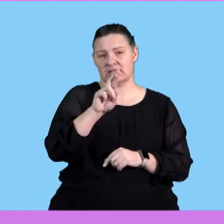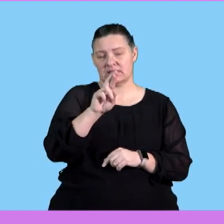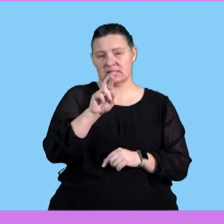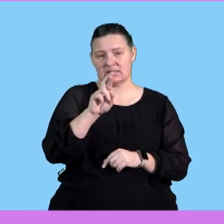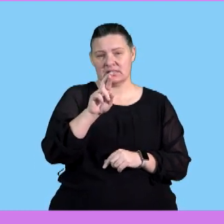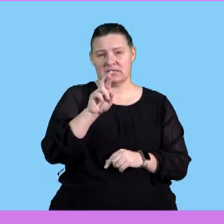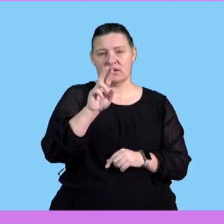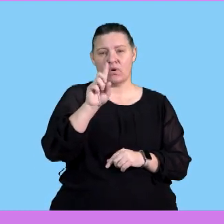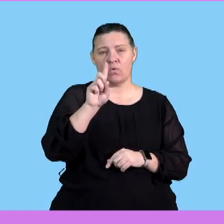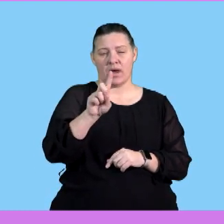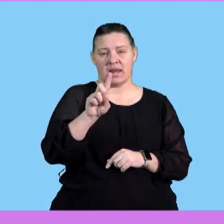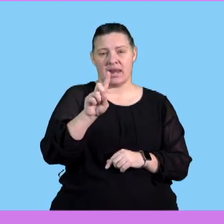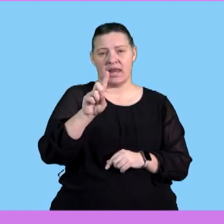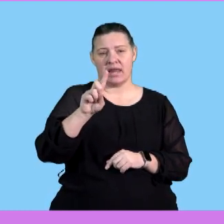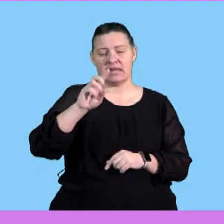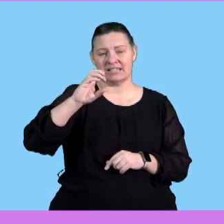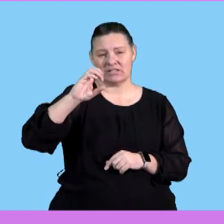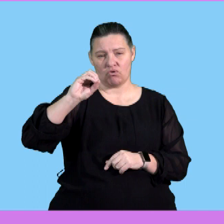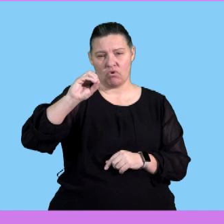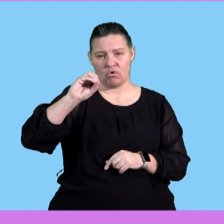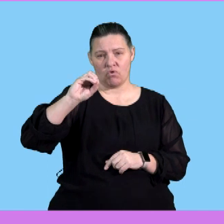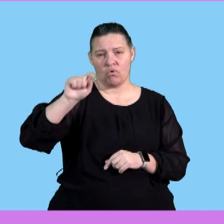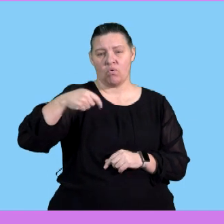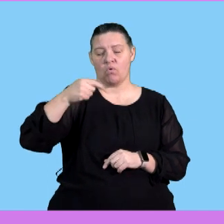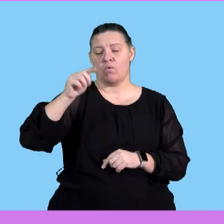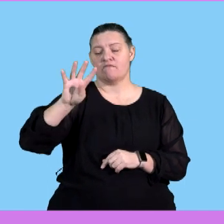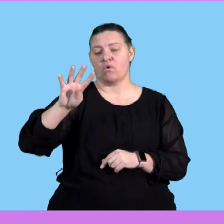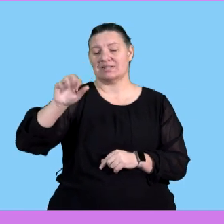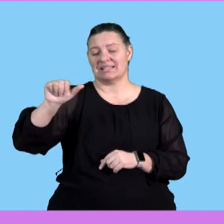15%, and the amount that we got, it was